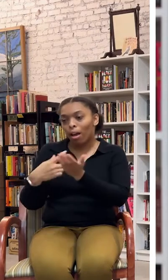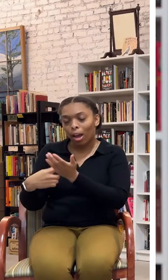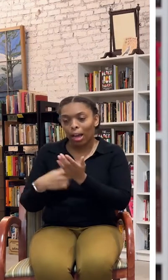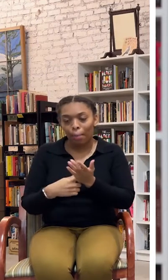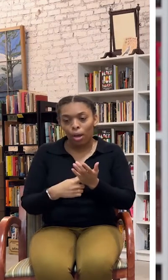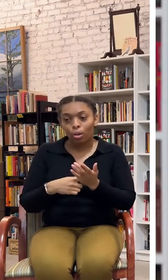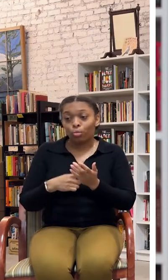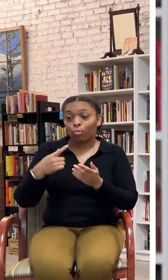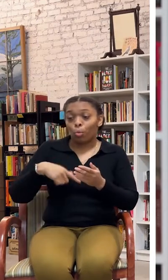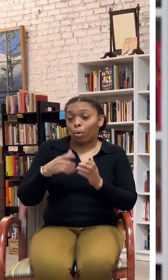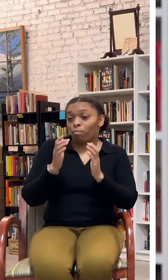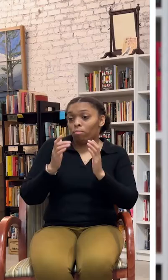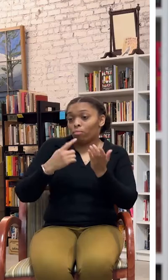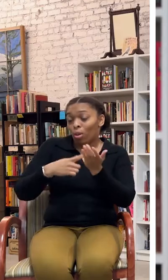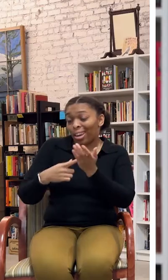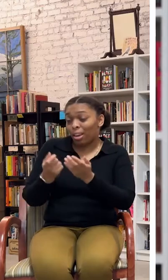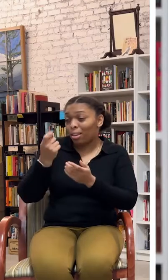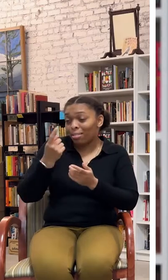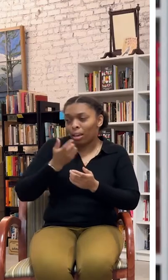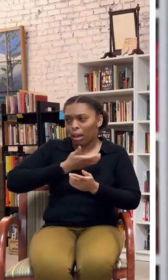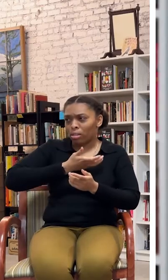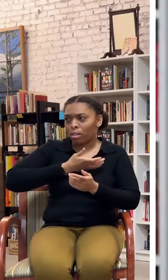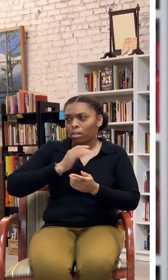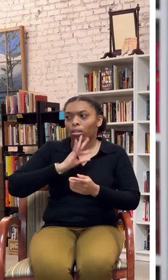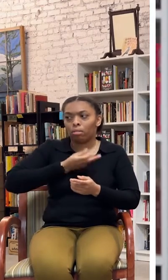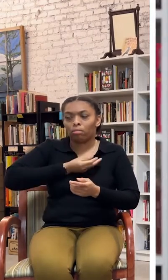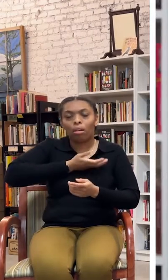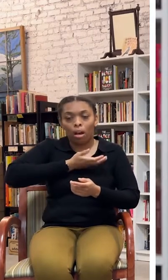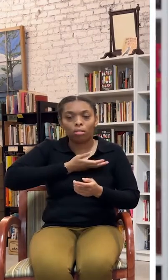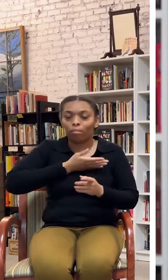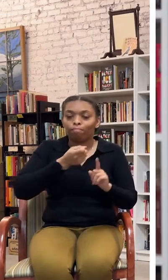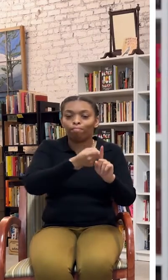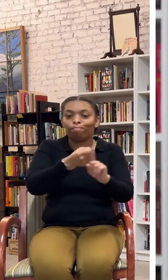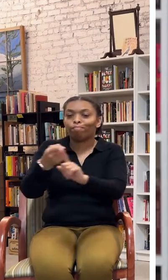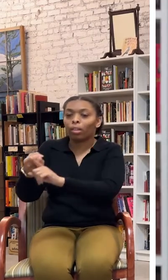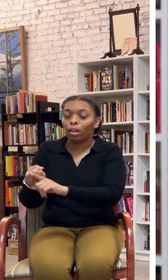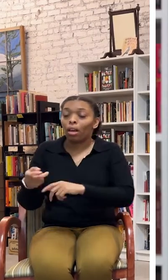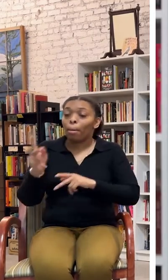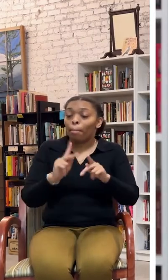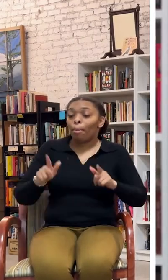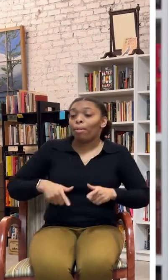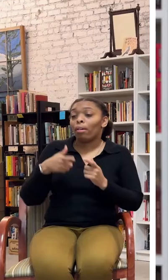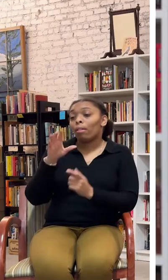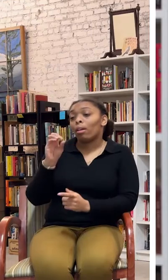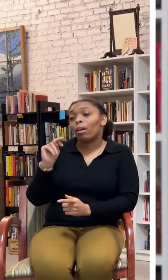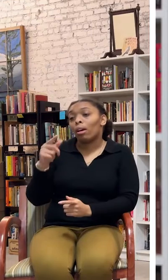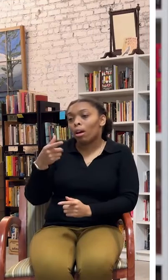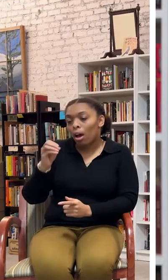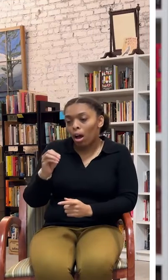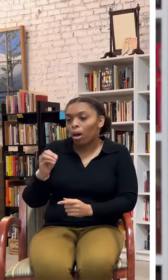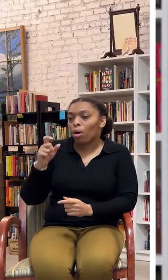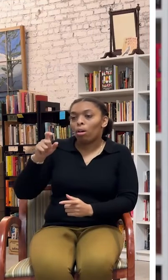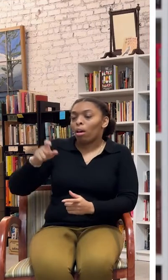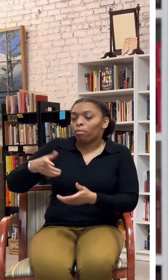speaking, we know that in a place like Gaza is under attack, that we know that in the Congo, people are still being forced to mine materials that all